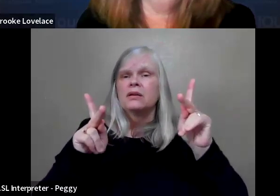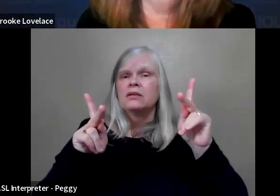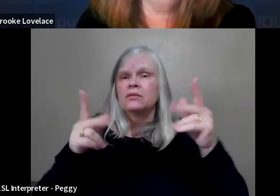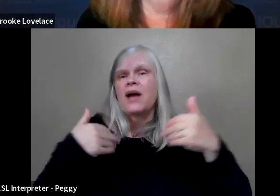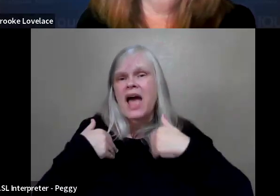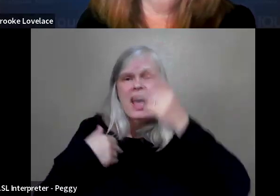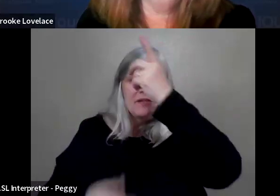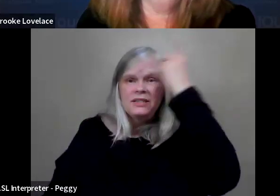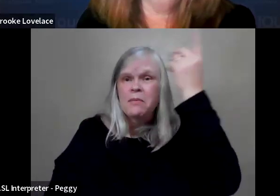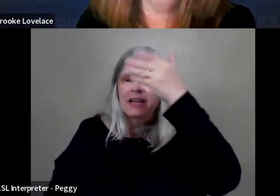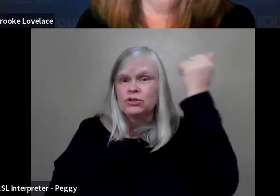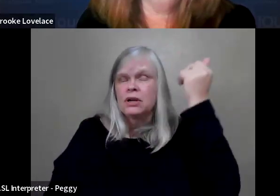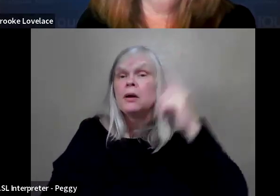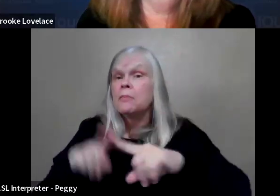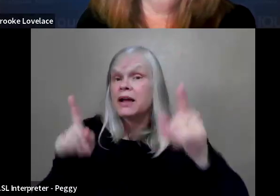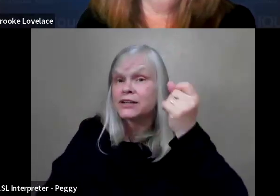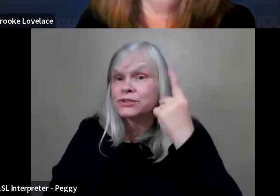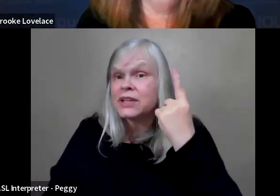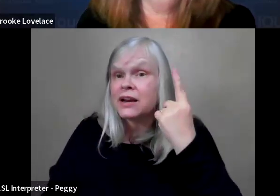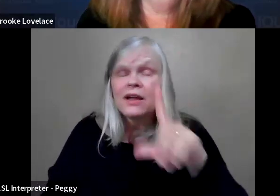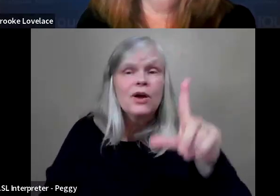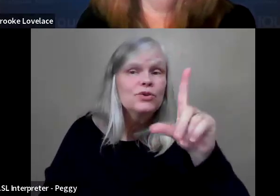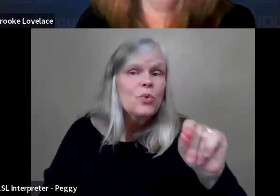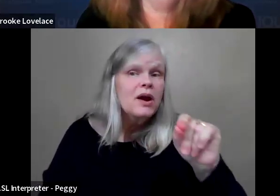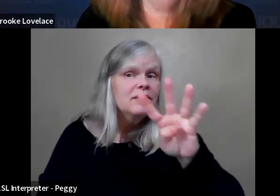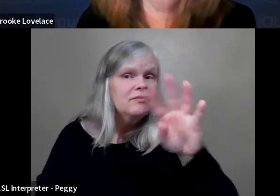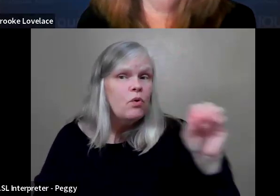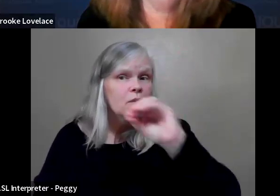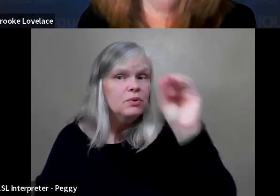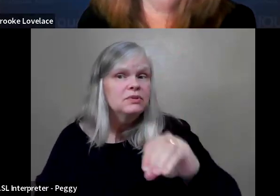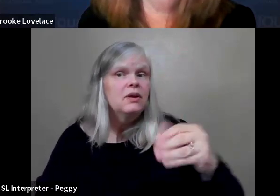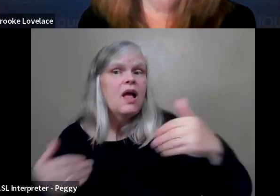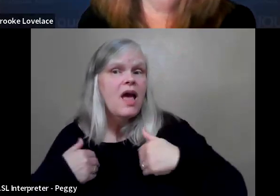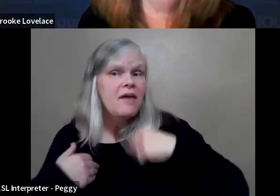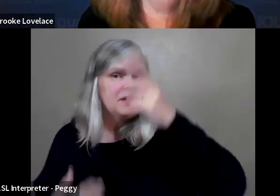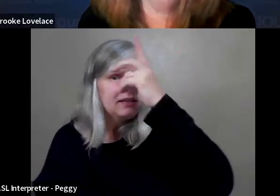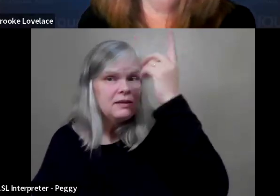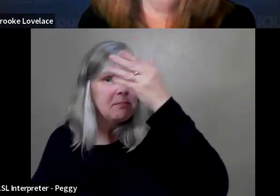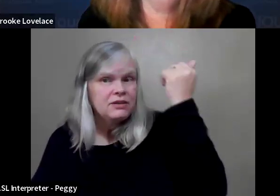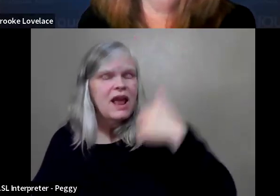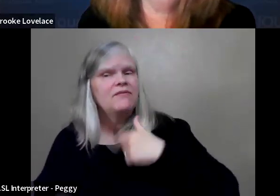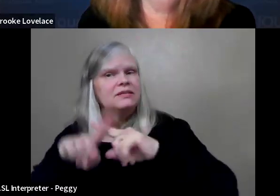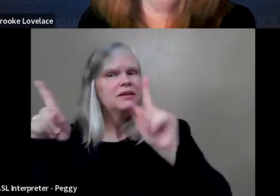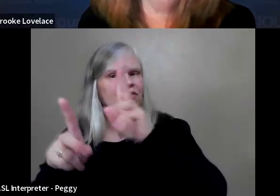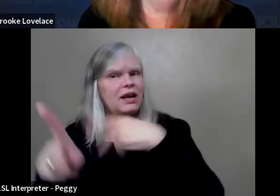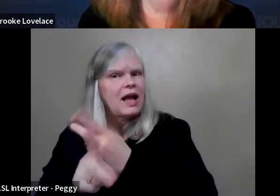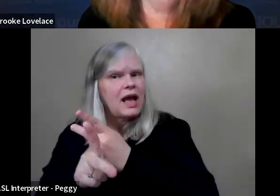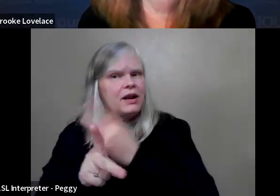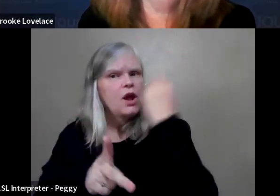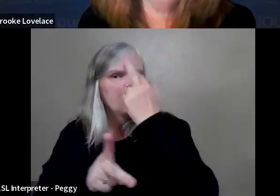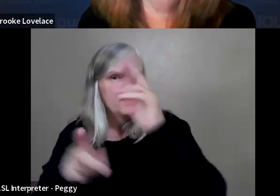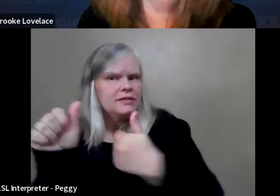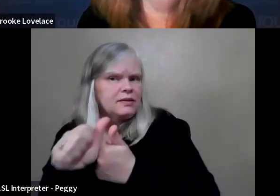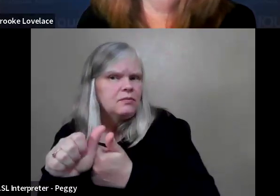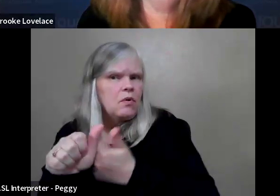common. However, that means 20 to 40% of those with dementia have a different form or cause. Some of